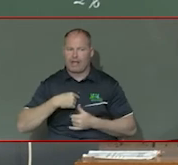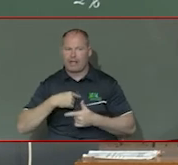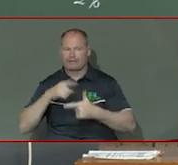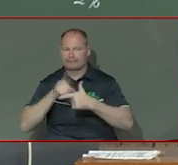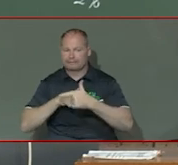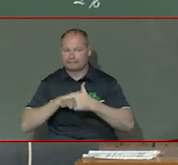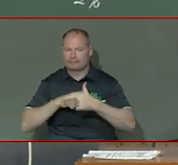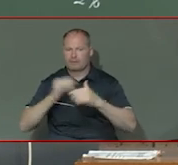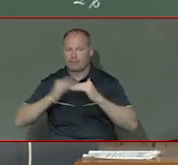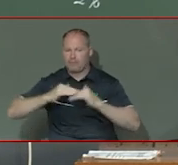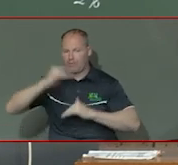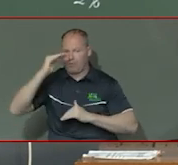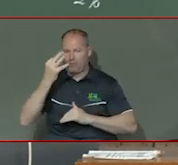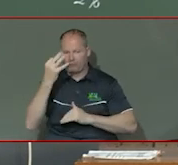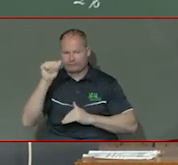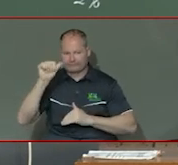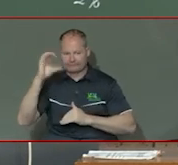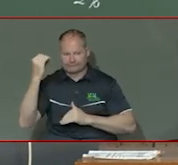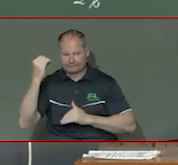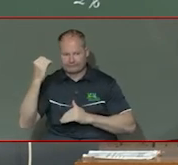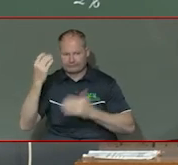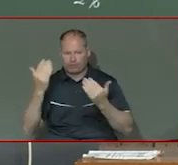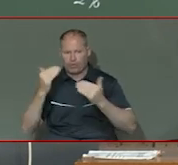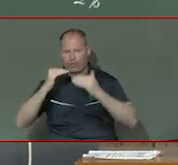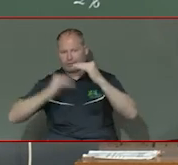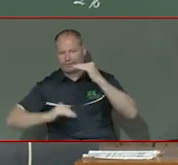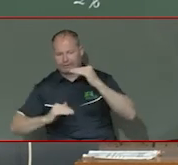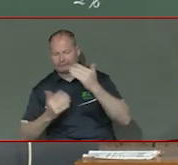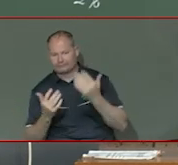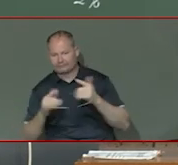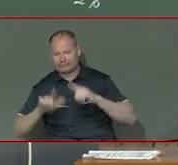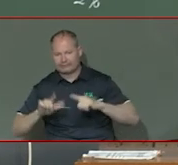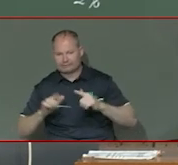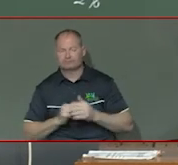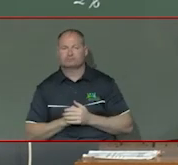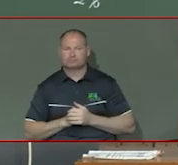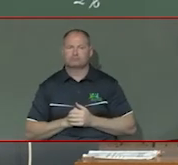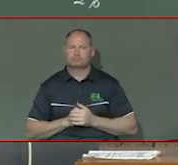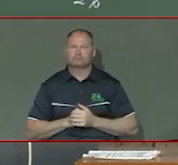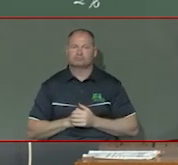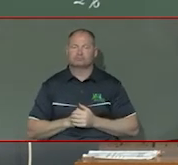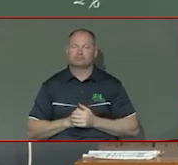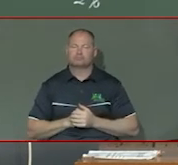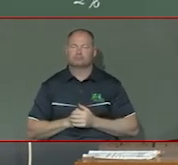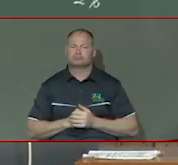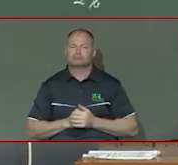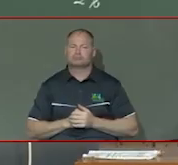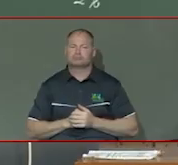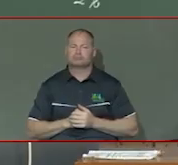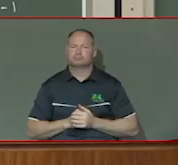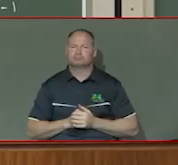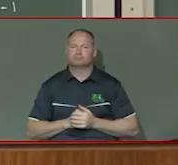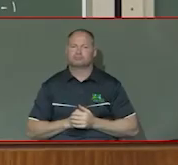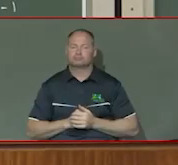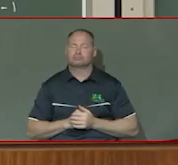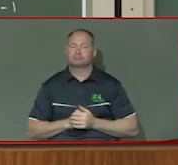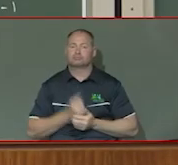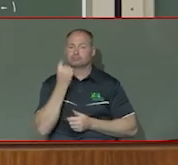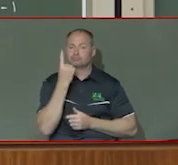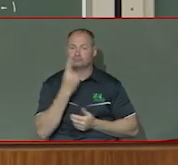than 360 or an angle less than 360? Correct, a negative angle. All right, people, are you with